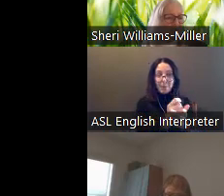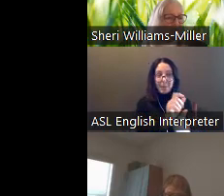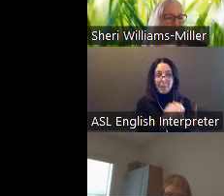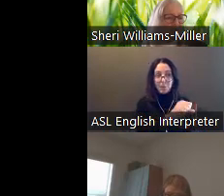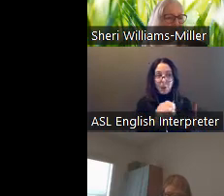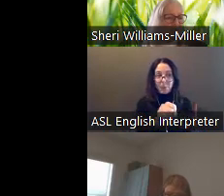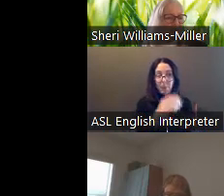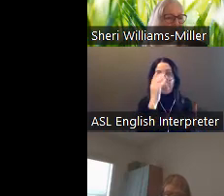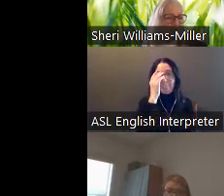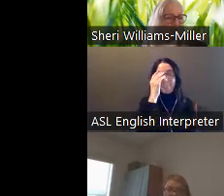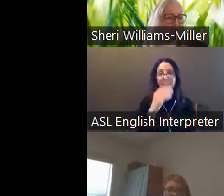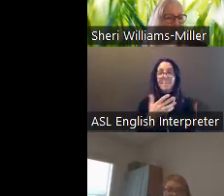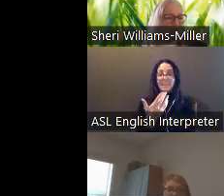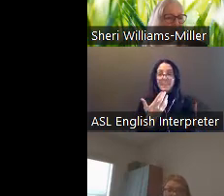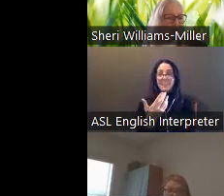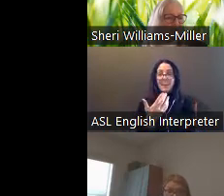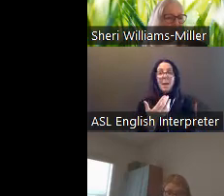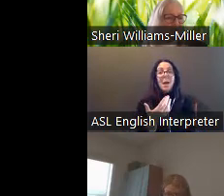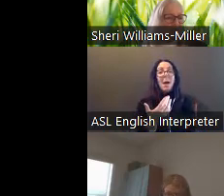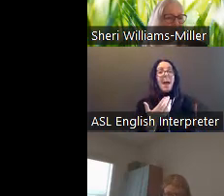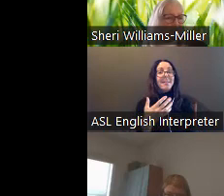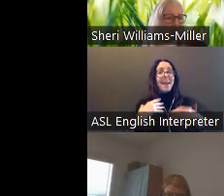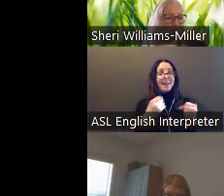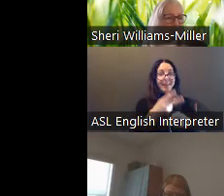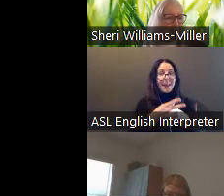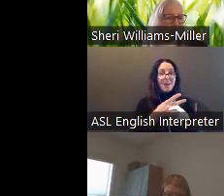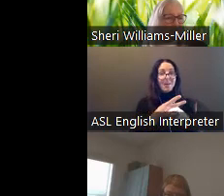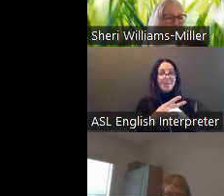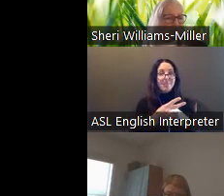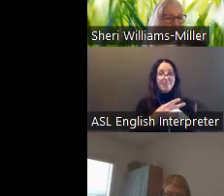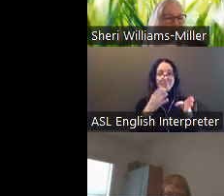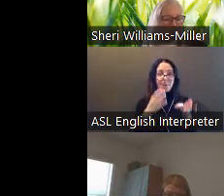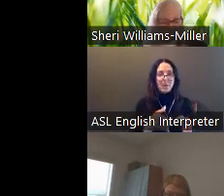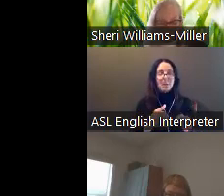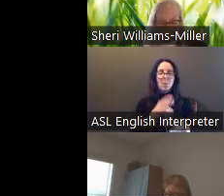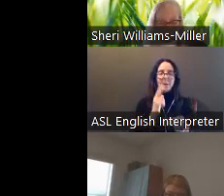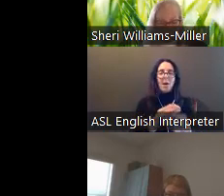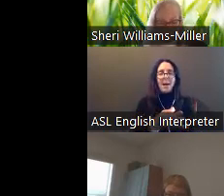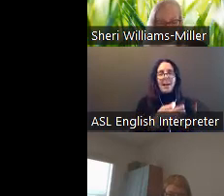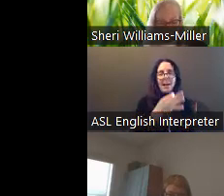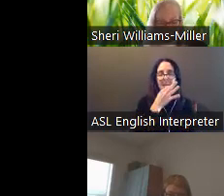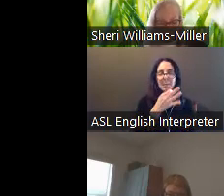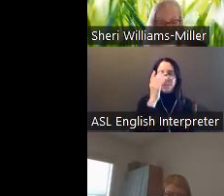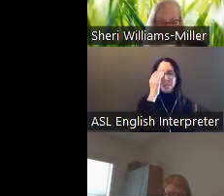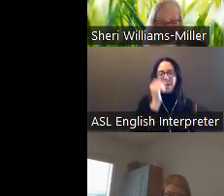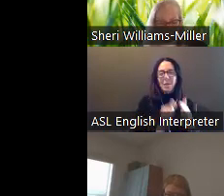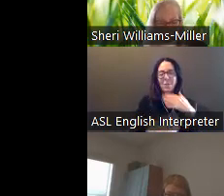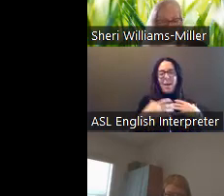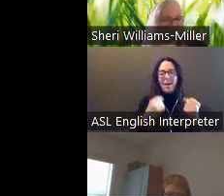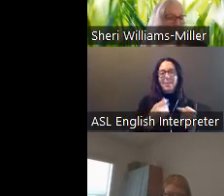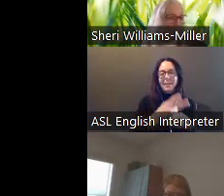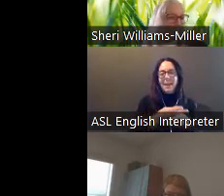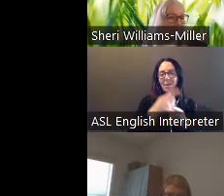and the health practitioner is deemed to be the expert in determining capacity as defined by the Healthcare Consent